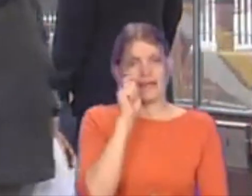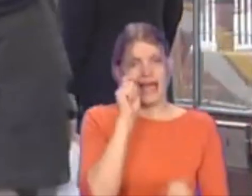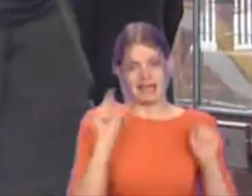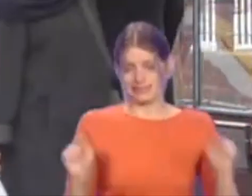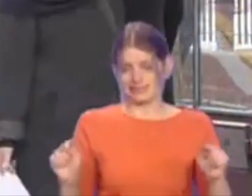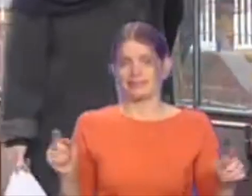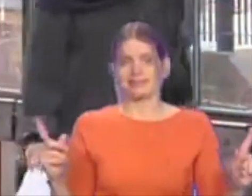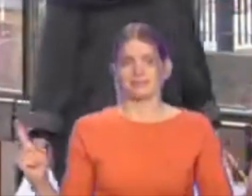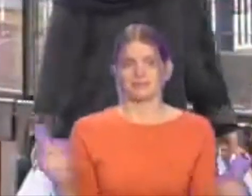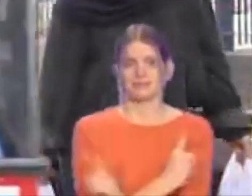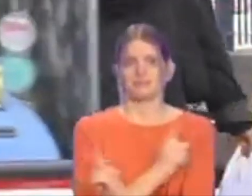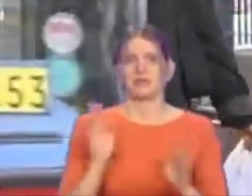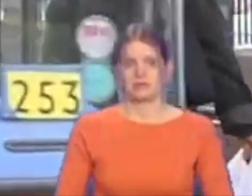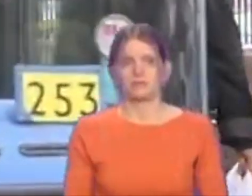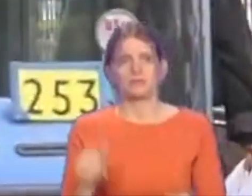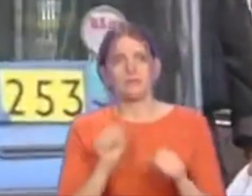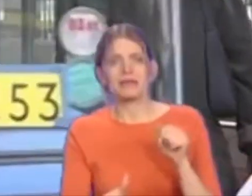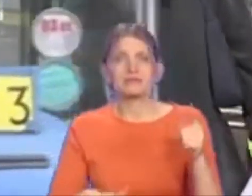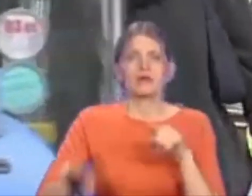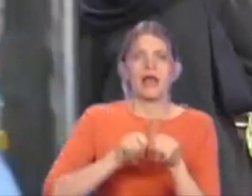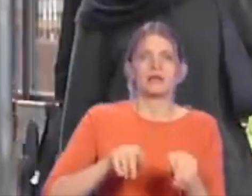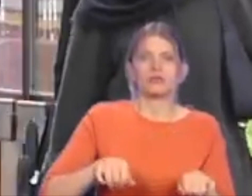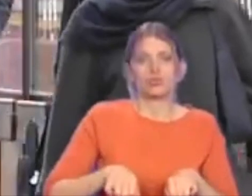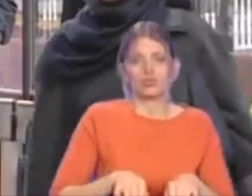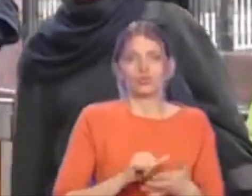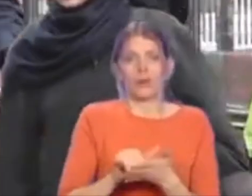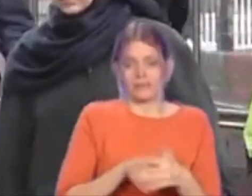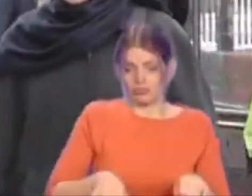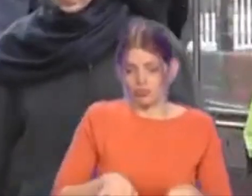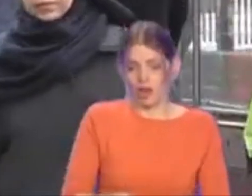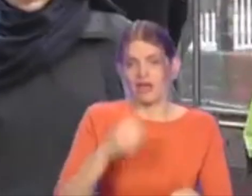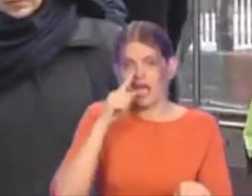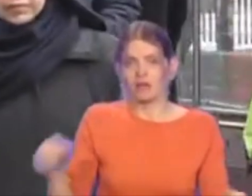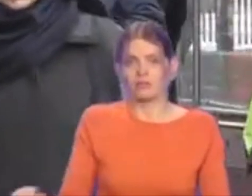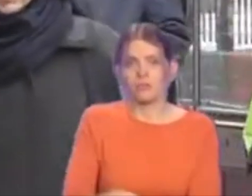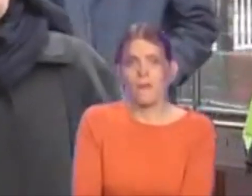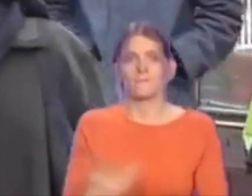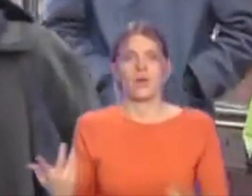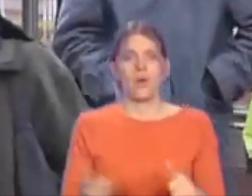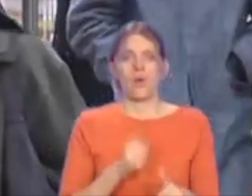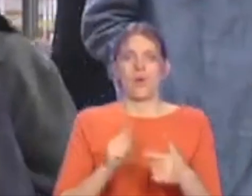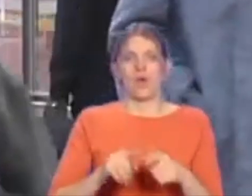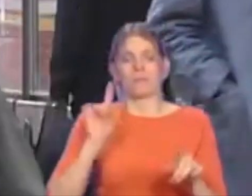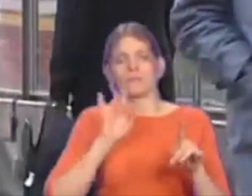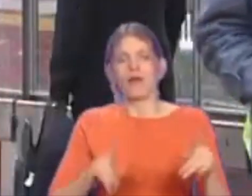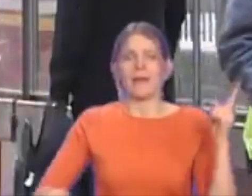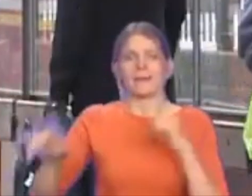contacts can involve the exchange of shopping trolleys in a supermarket or the classic swap of identical briefcases in toilets or under a